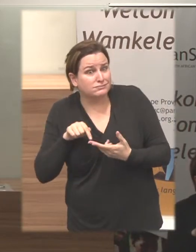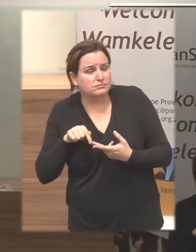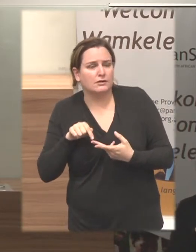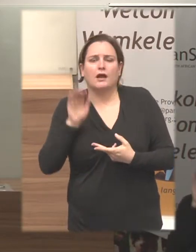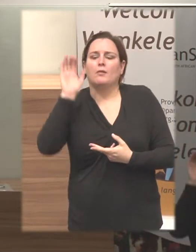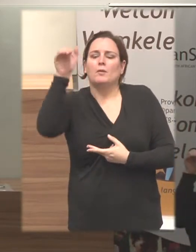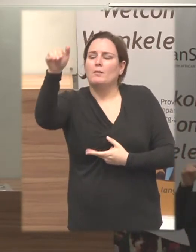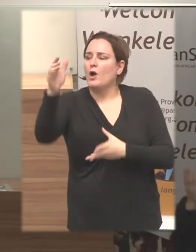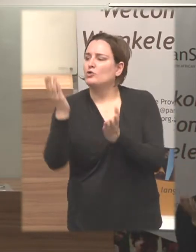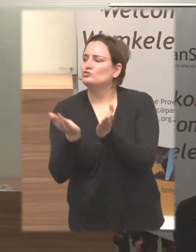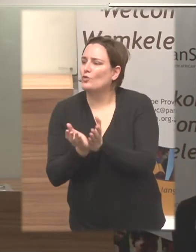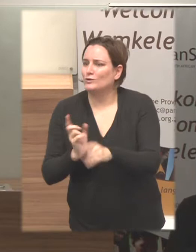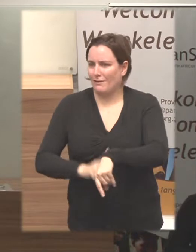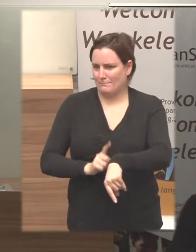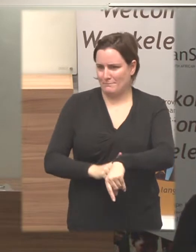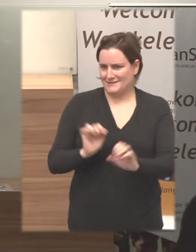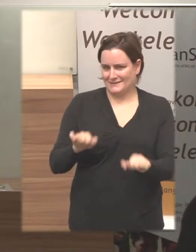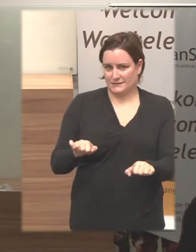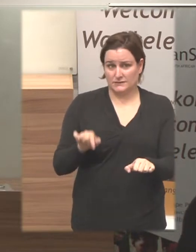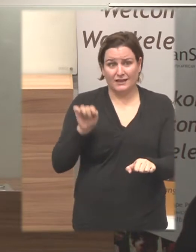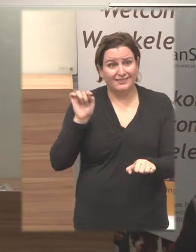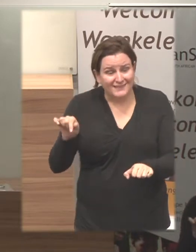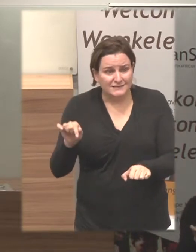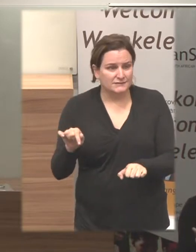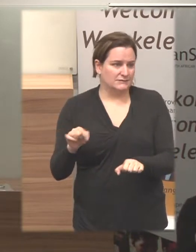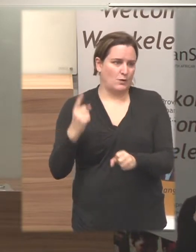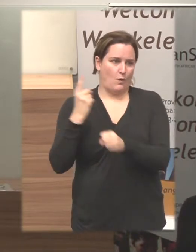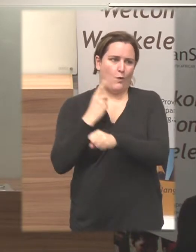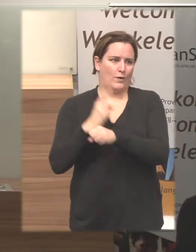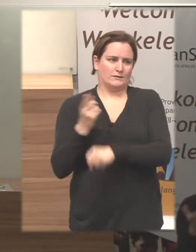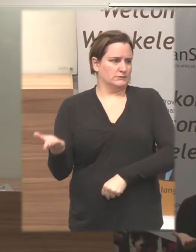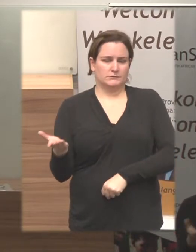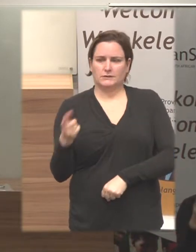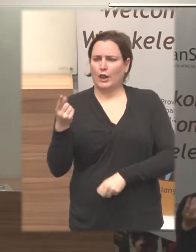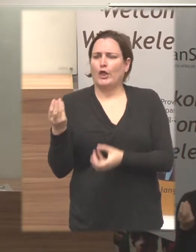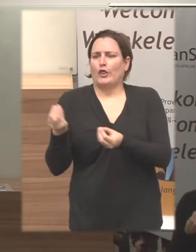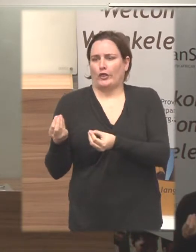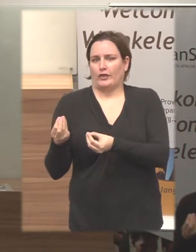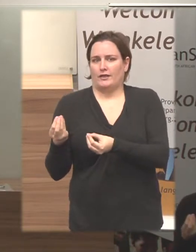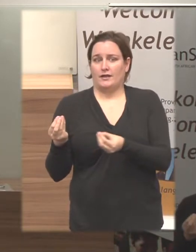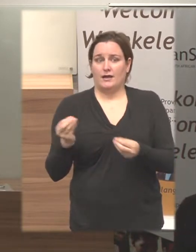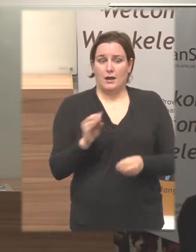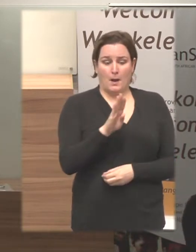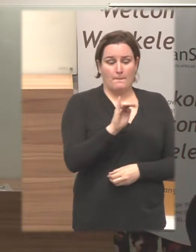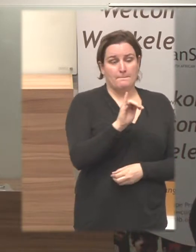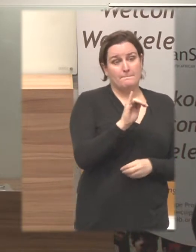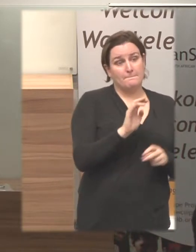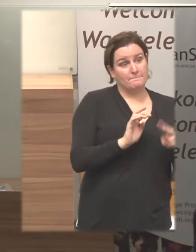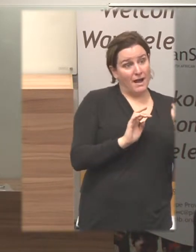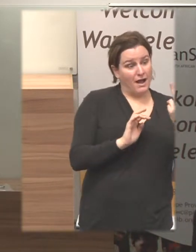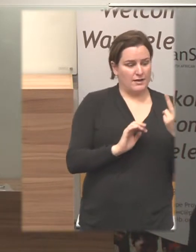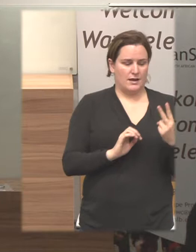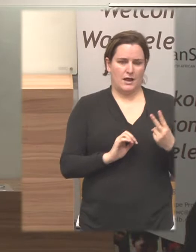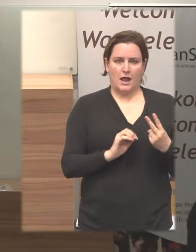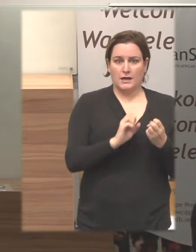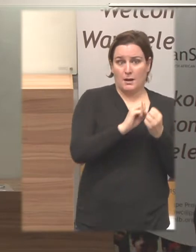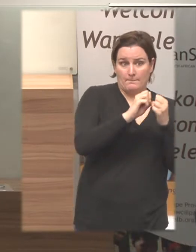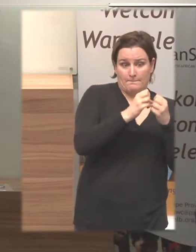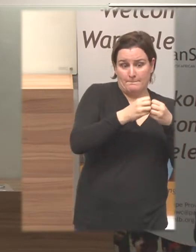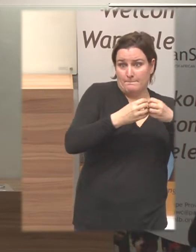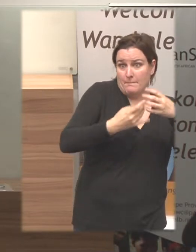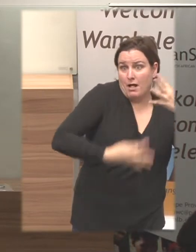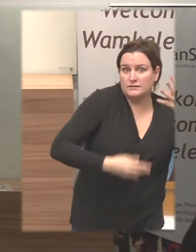school, which is the exception, rather than the norm. Bilingualism and multilingualism is the norm. And yet,